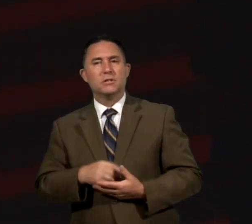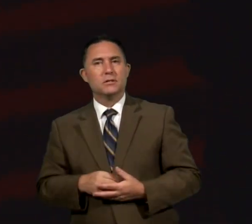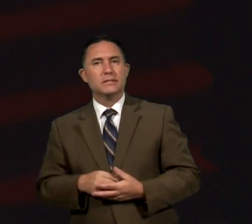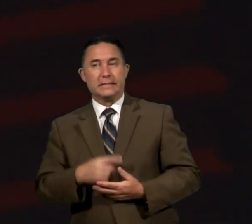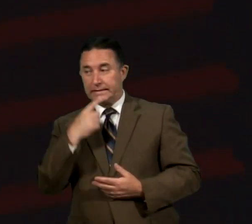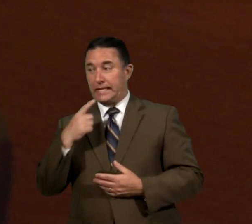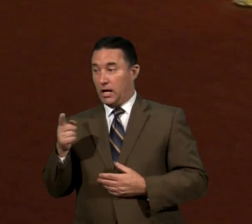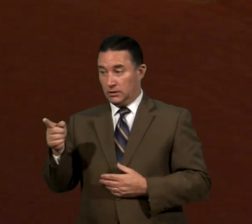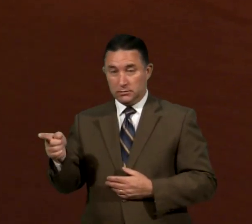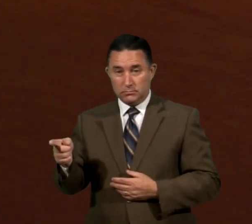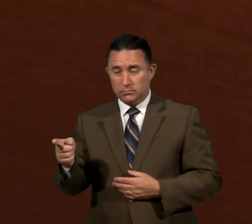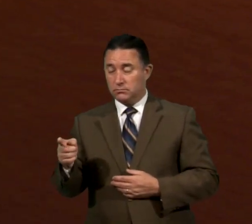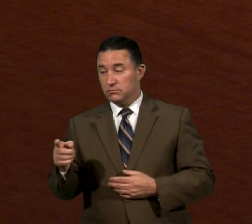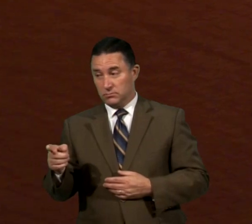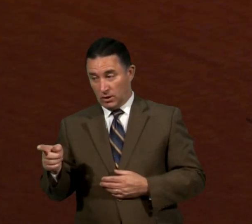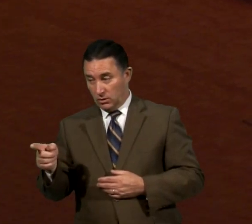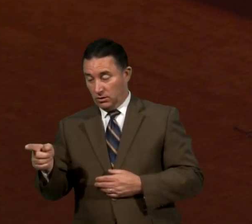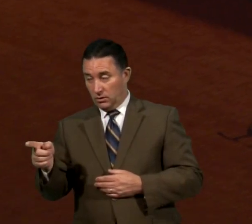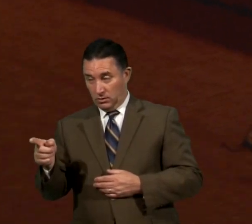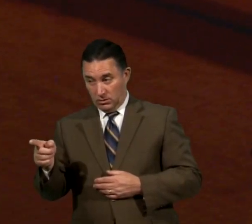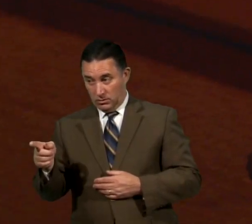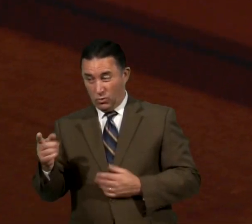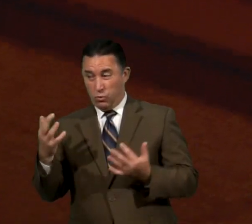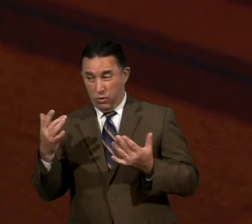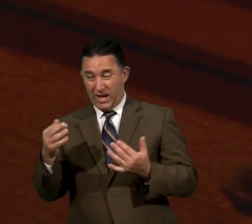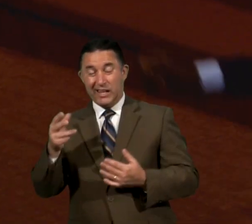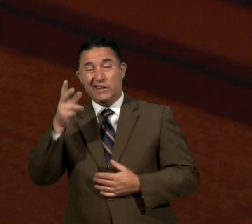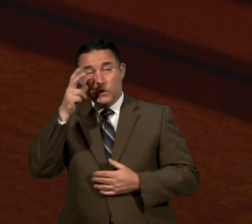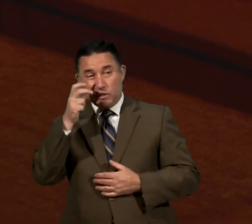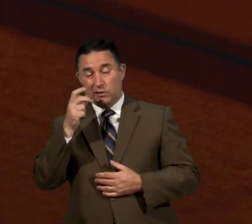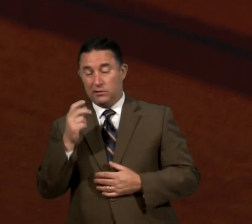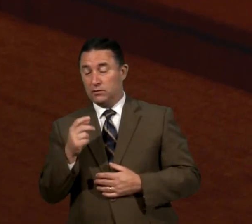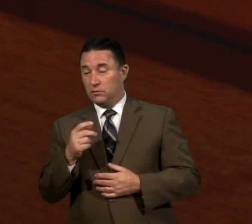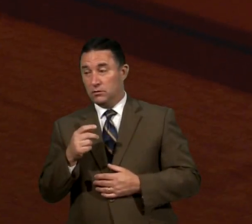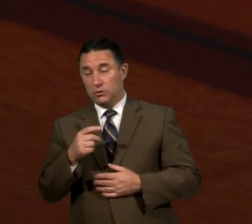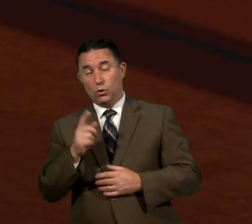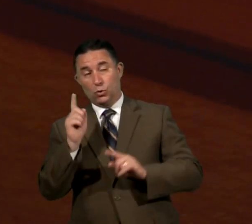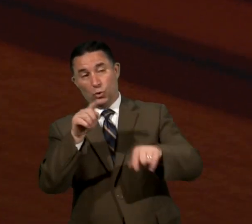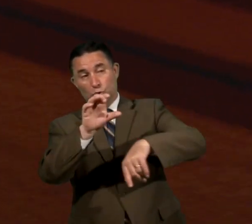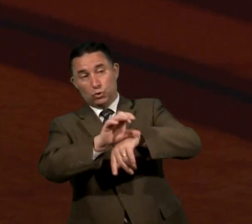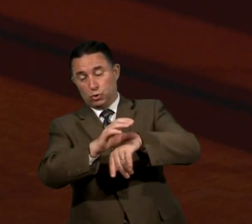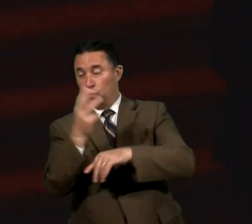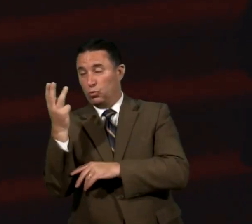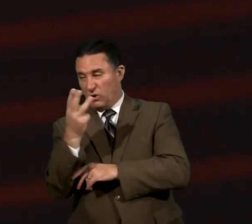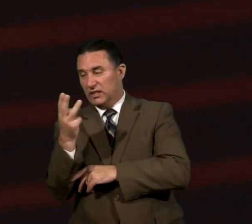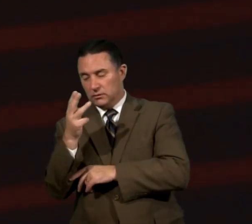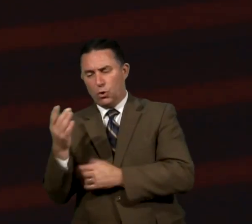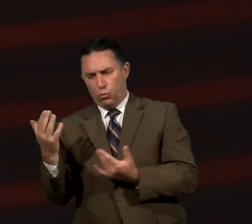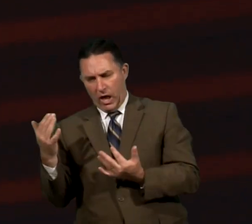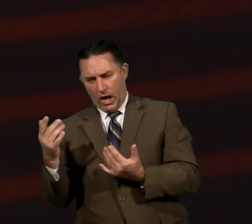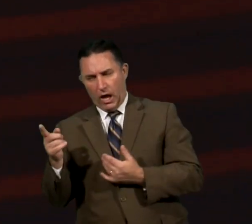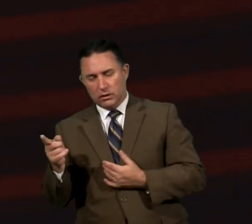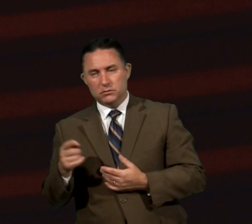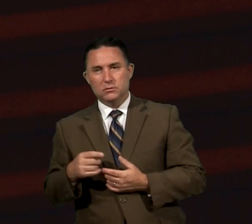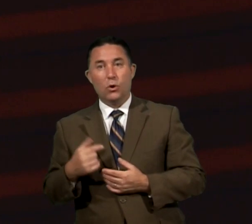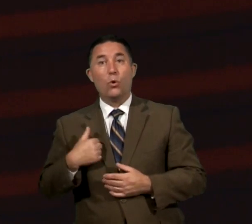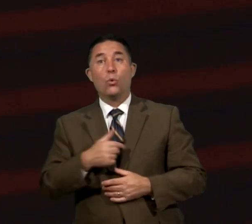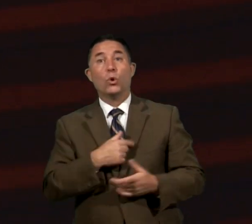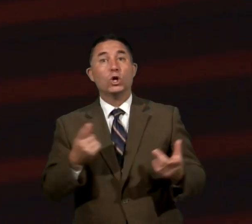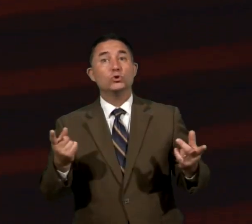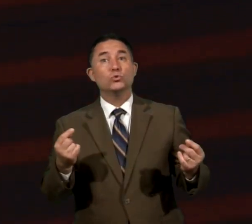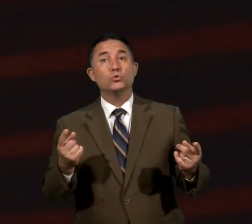Yes. We did not tell him, wait till you hear the go to church on Wednesday. You know what we